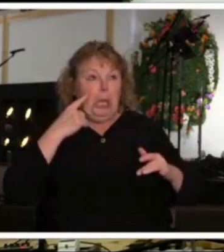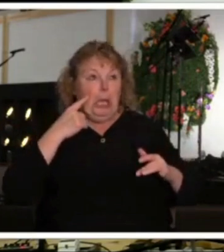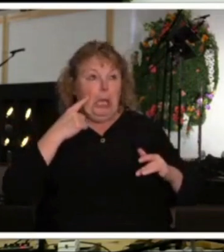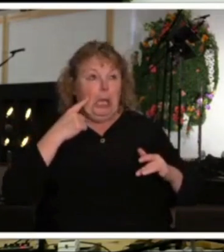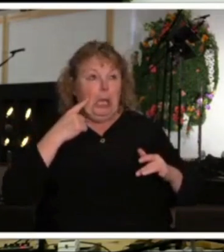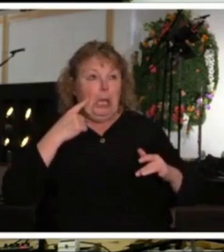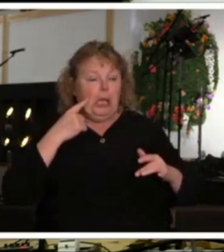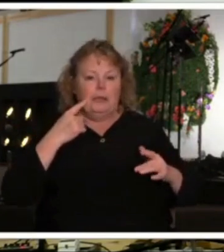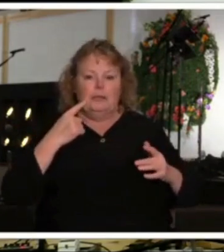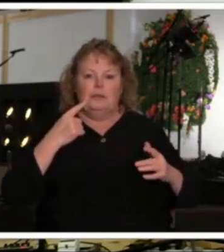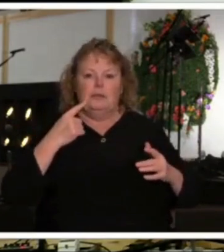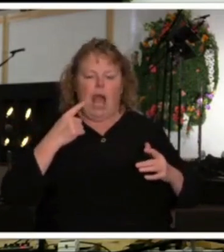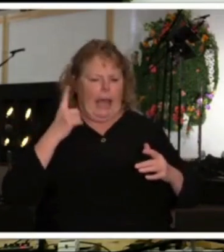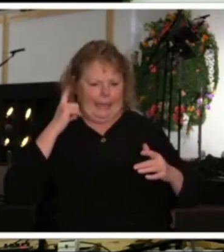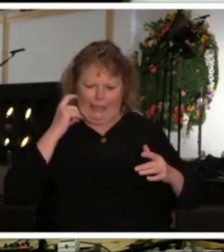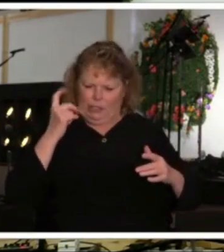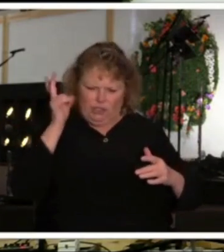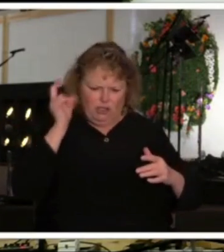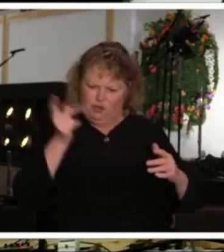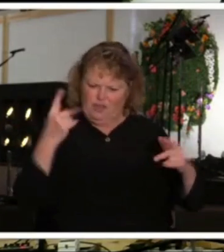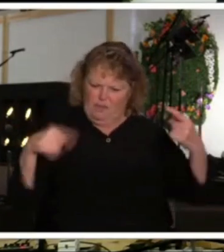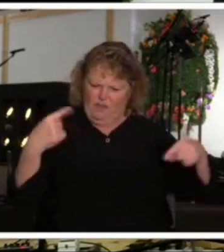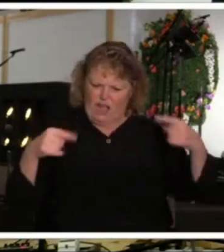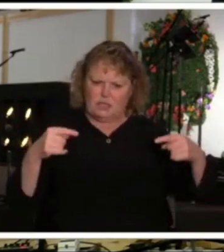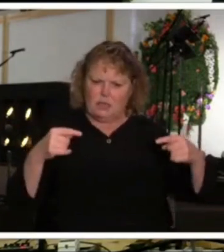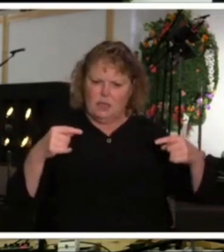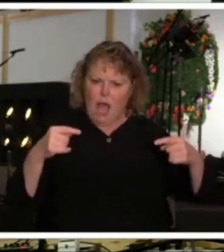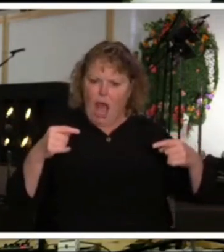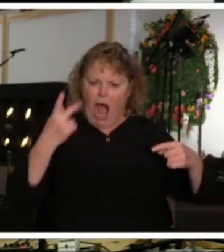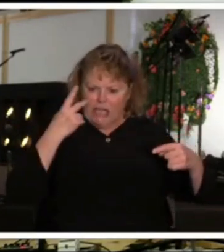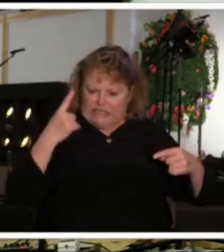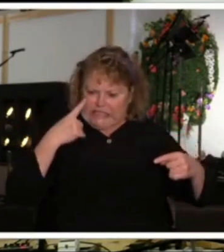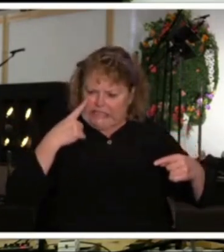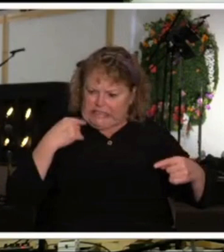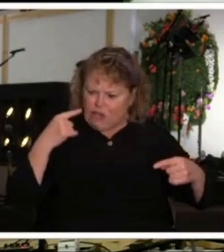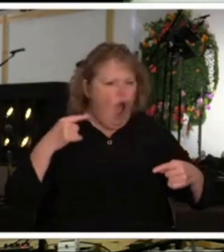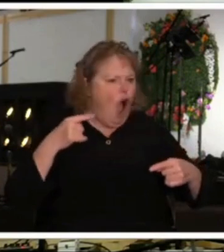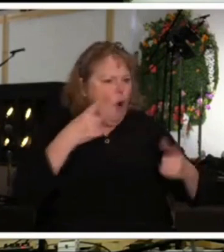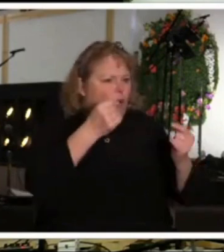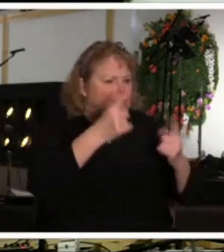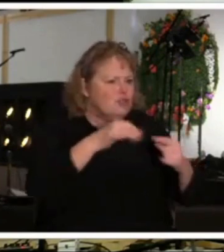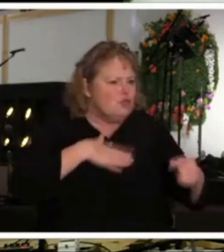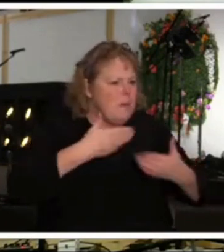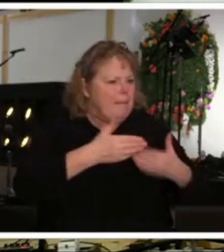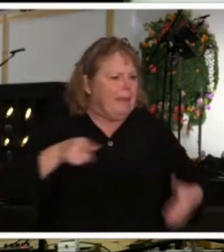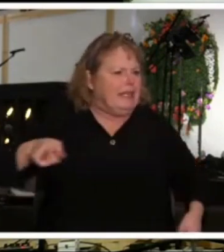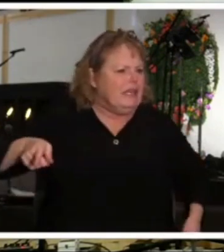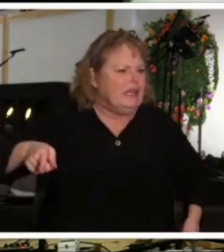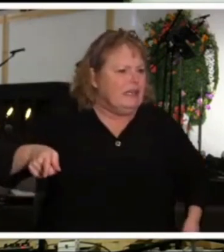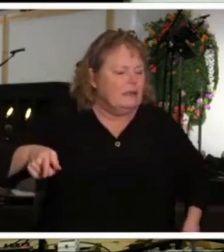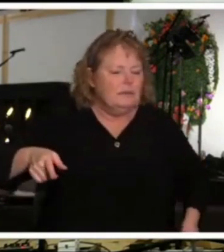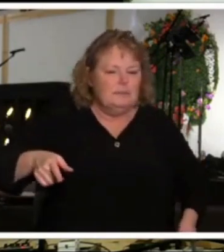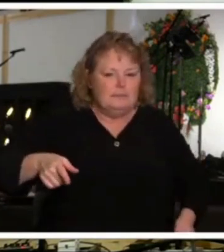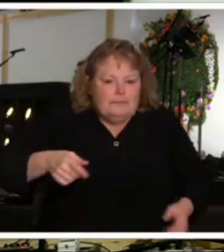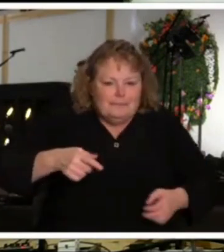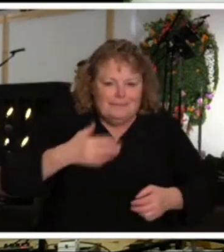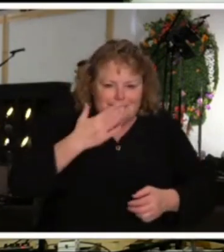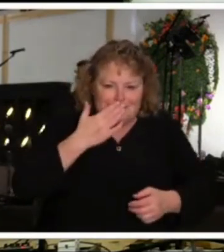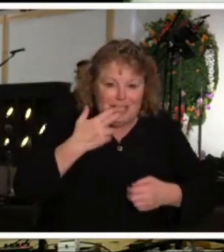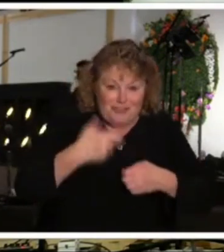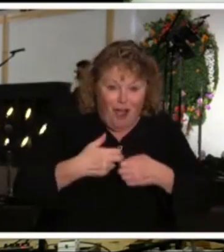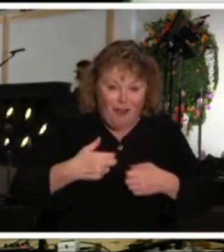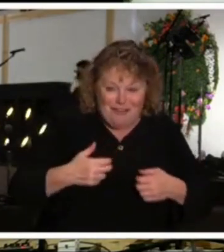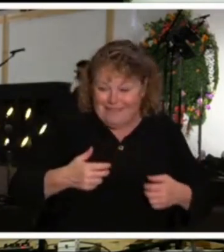I'll hear things. I'll come upstairs. What you do to my child? What y'all doing to my child? Man, it's so hard. The girl may be a